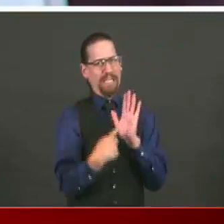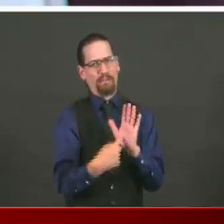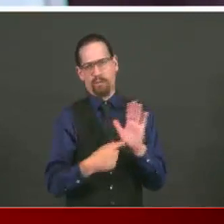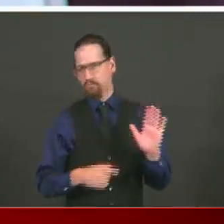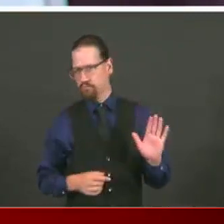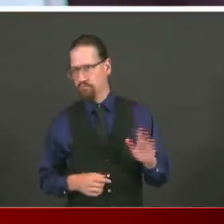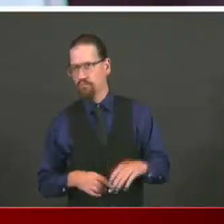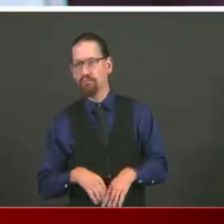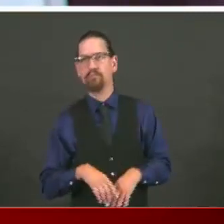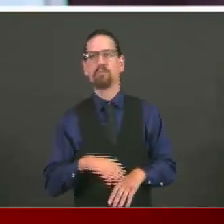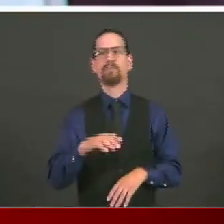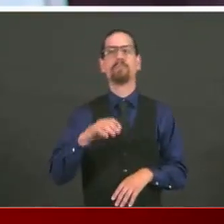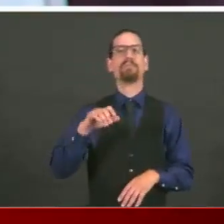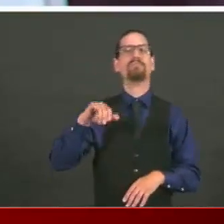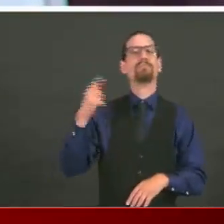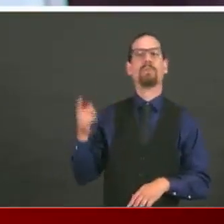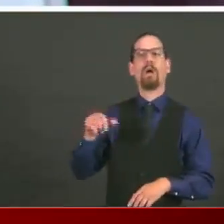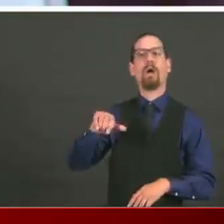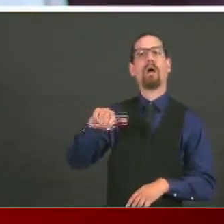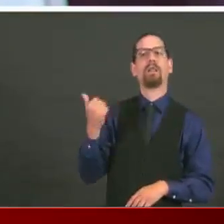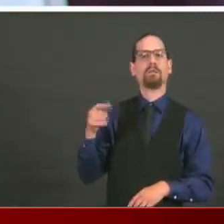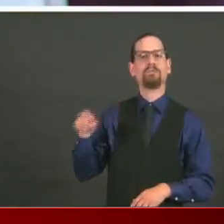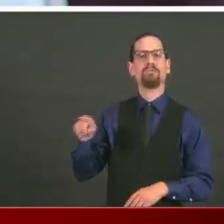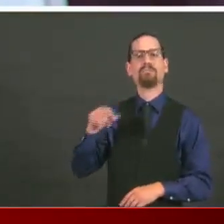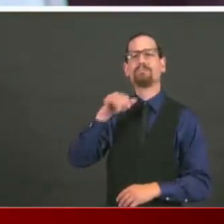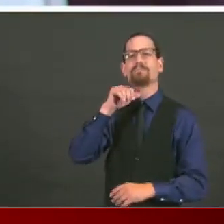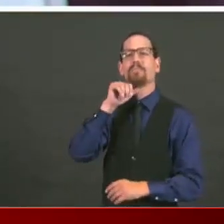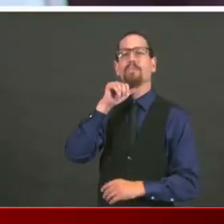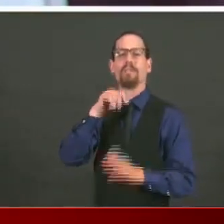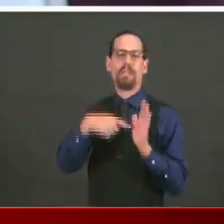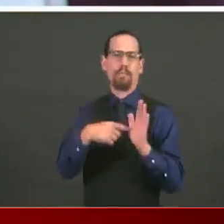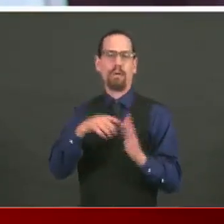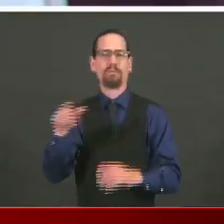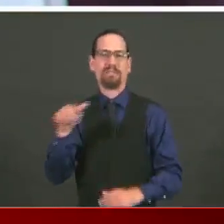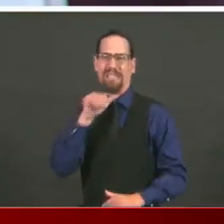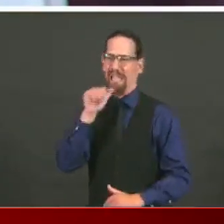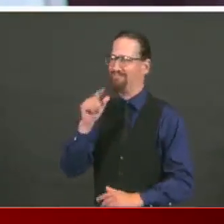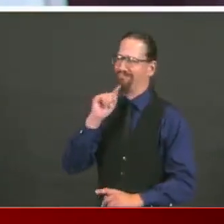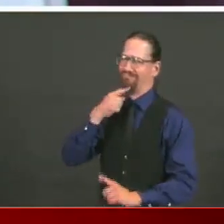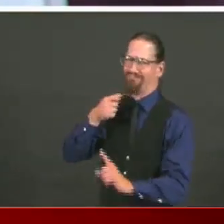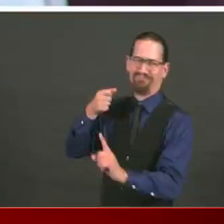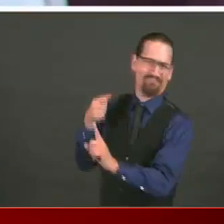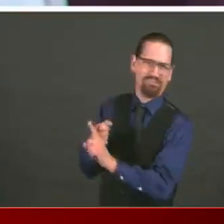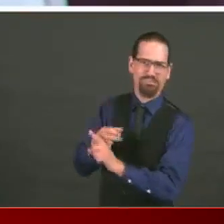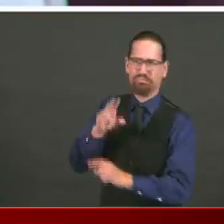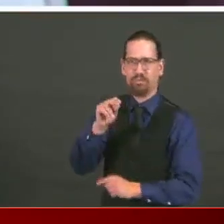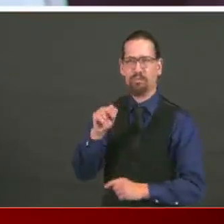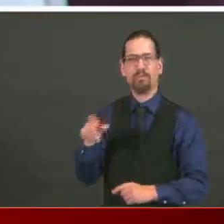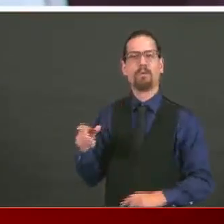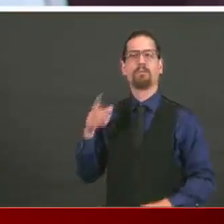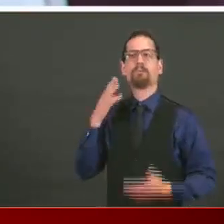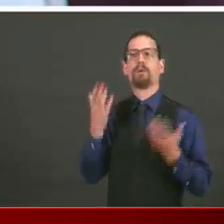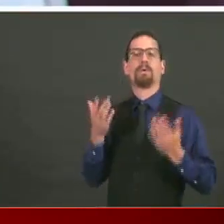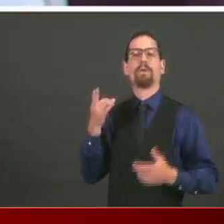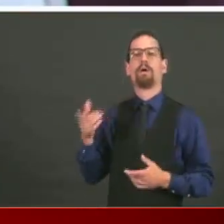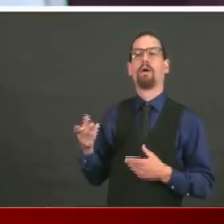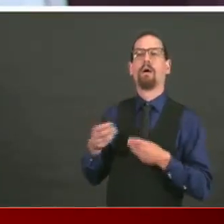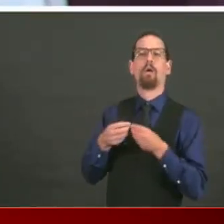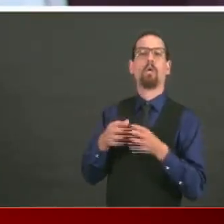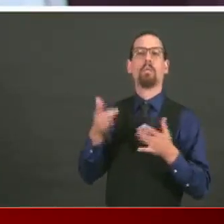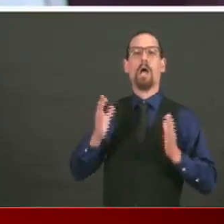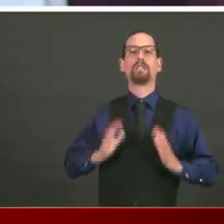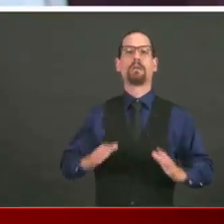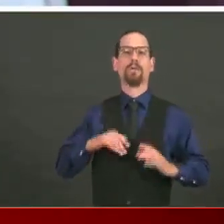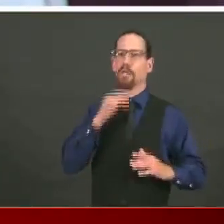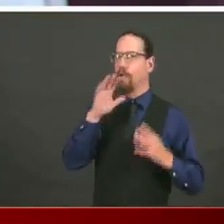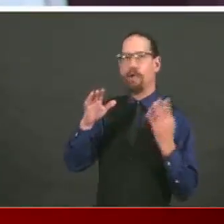industries, other industries where, because of a fall off in customer base or other conditions, they experienced